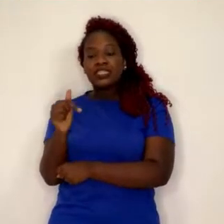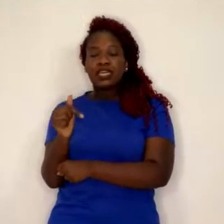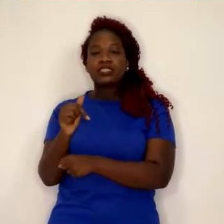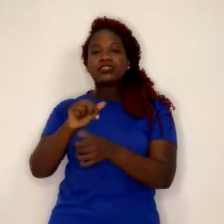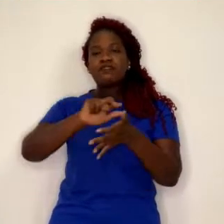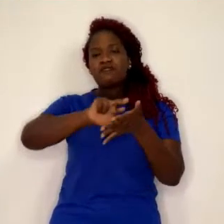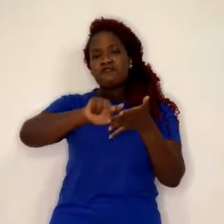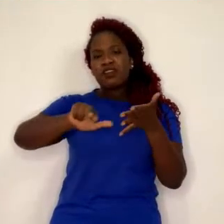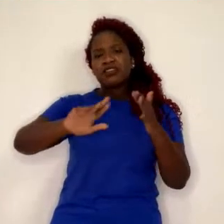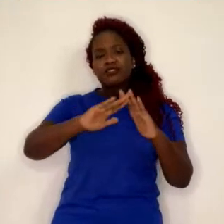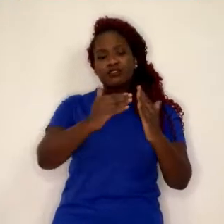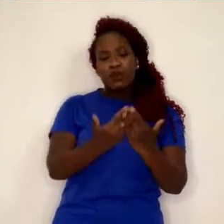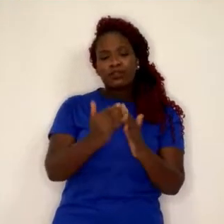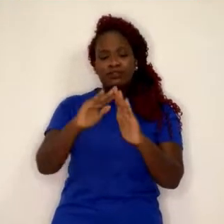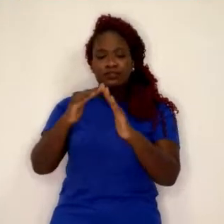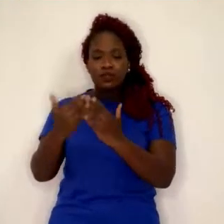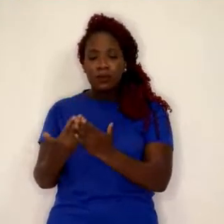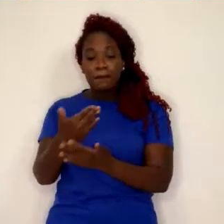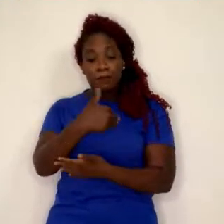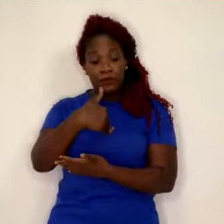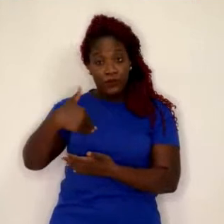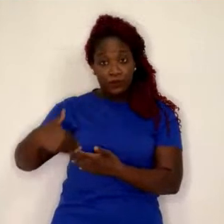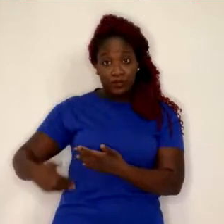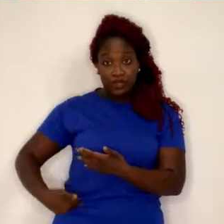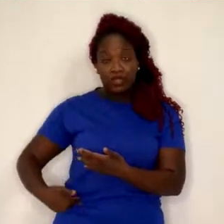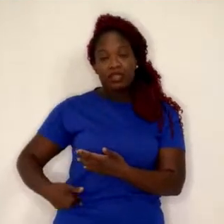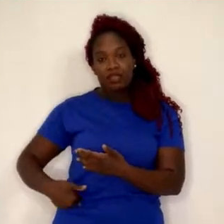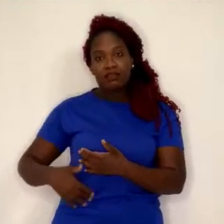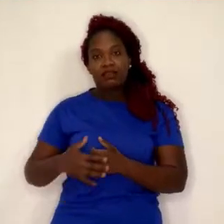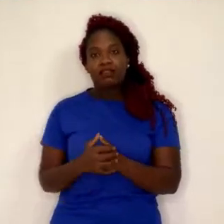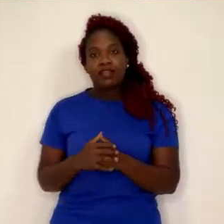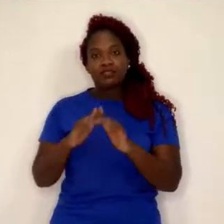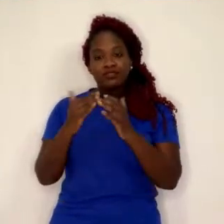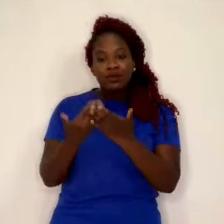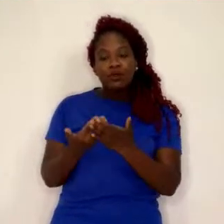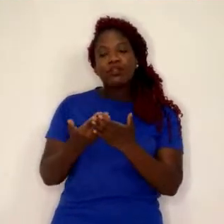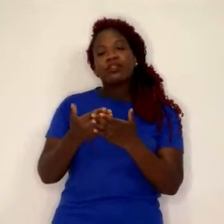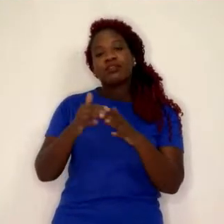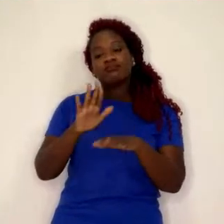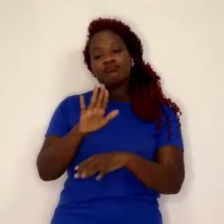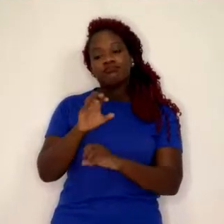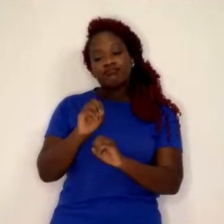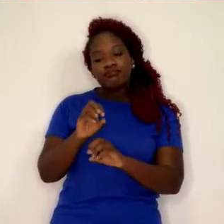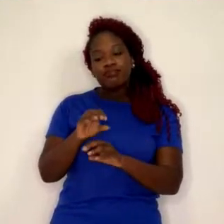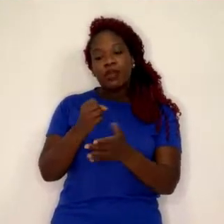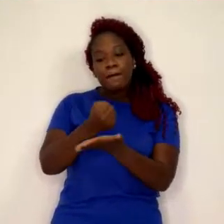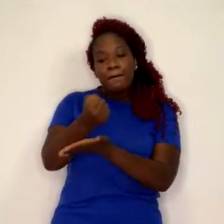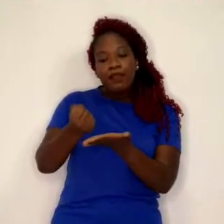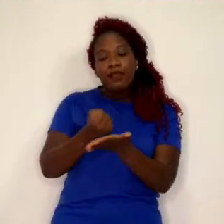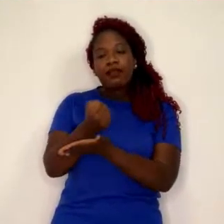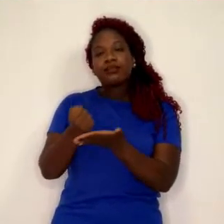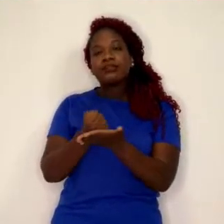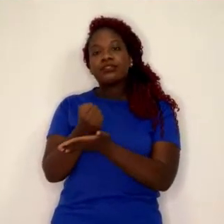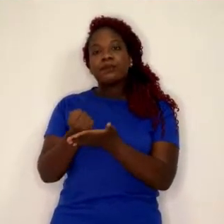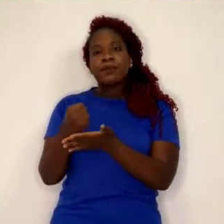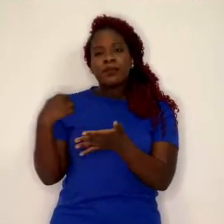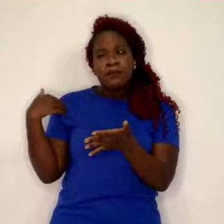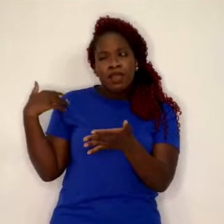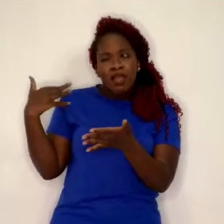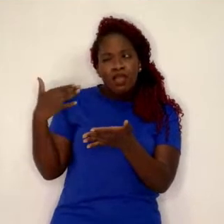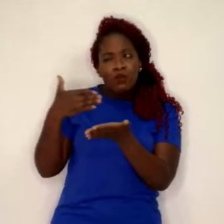Many schools in the settlements, public school education, public